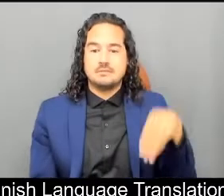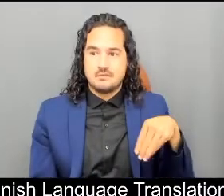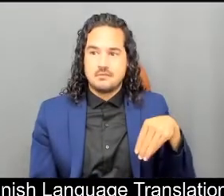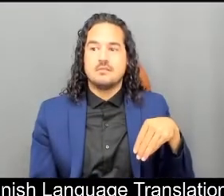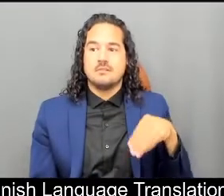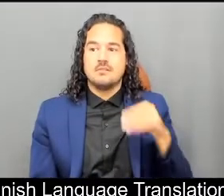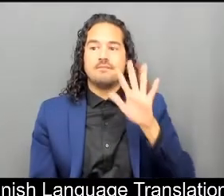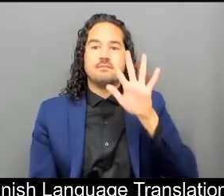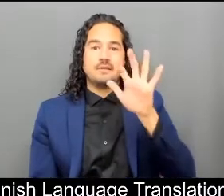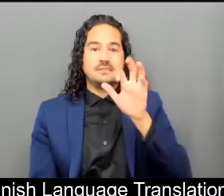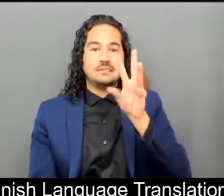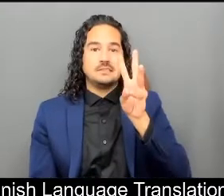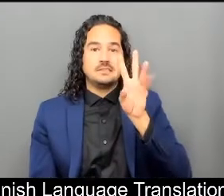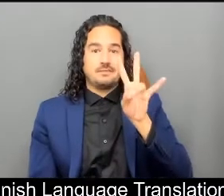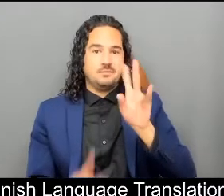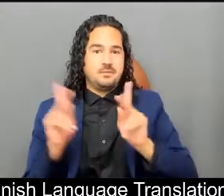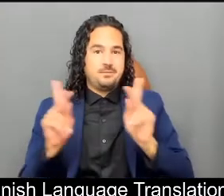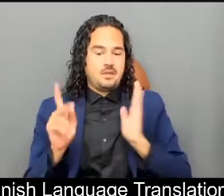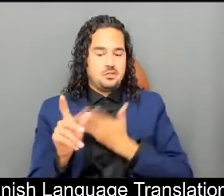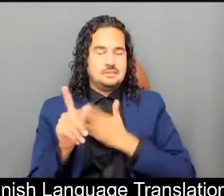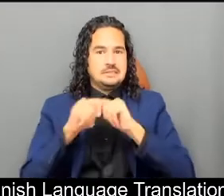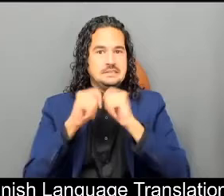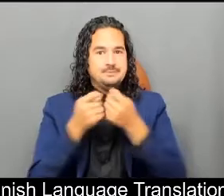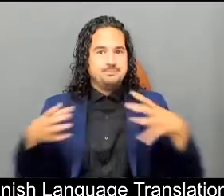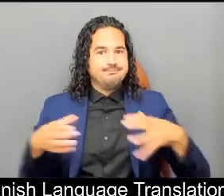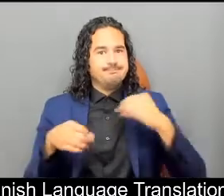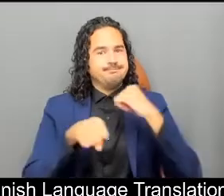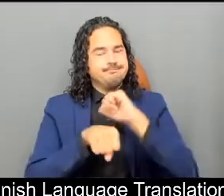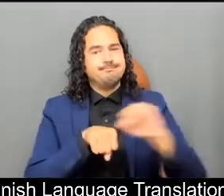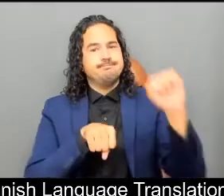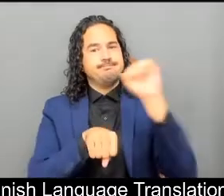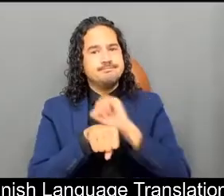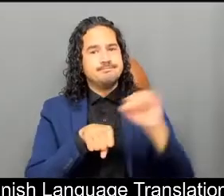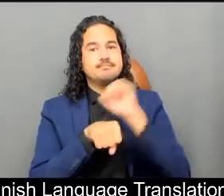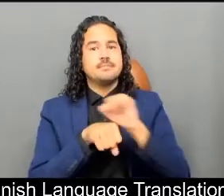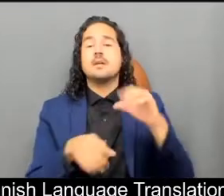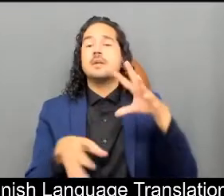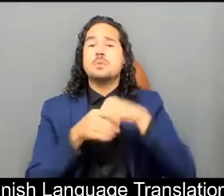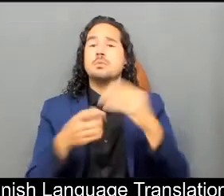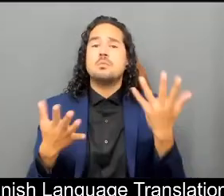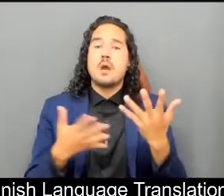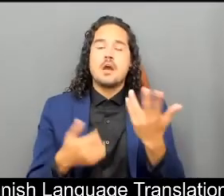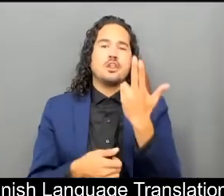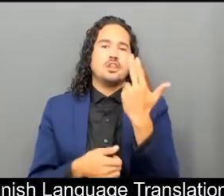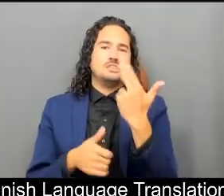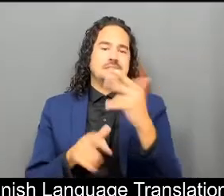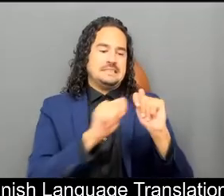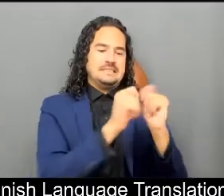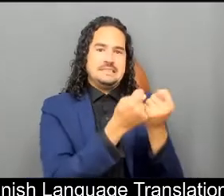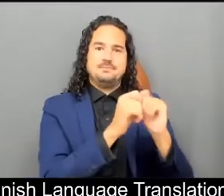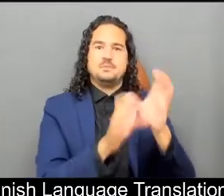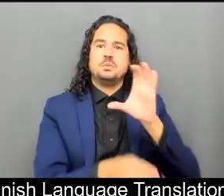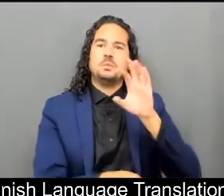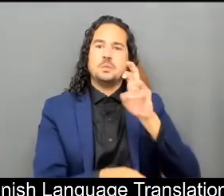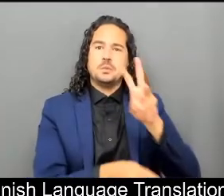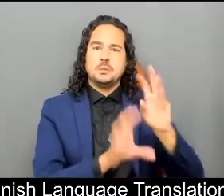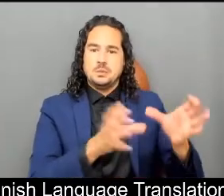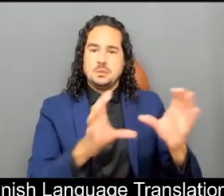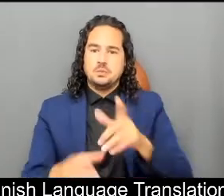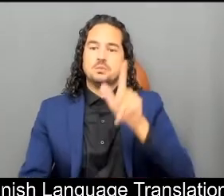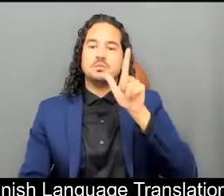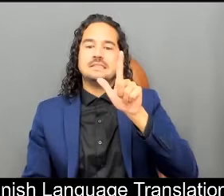to this incident. That includes 13 crews, 36 engines, 5